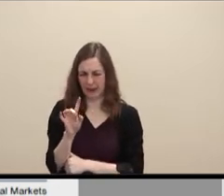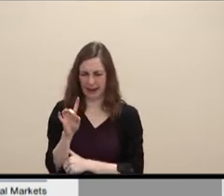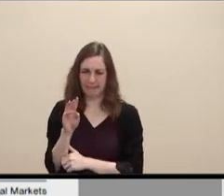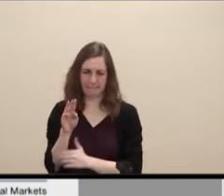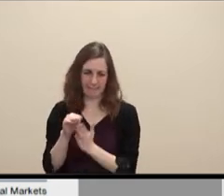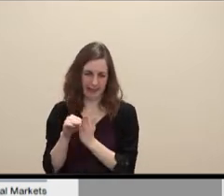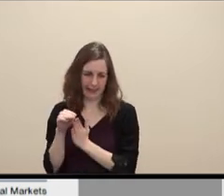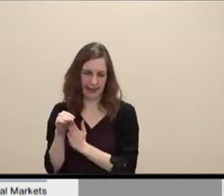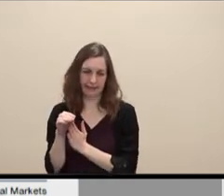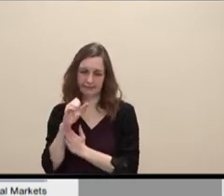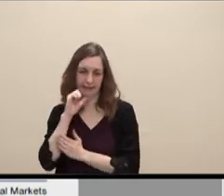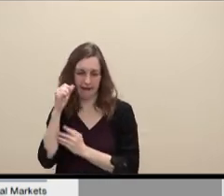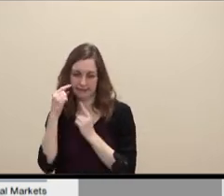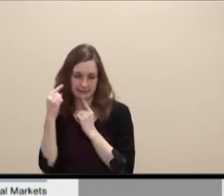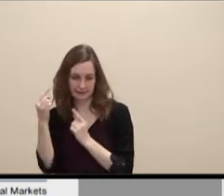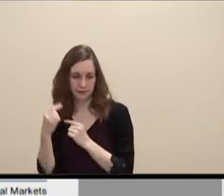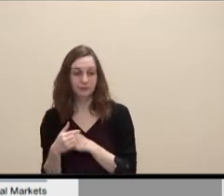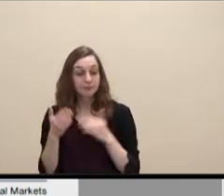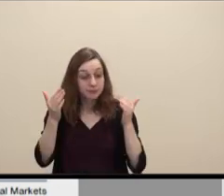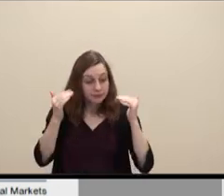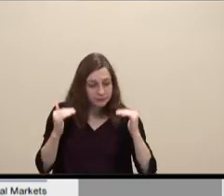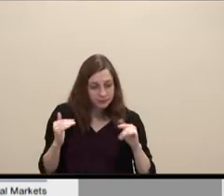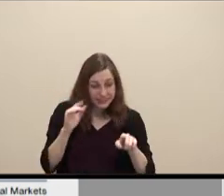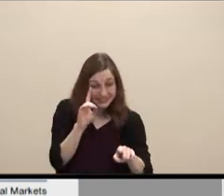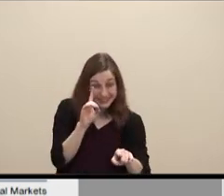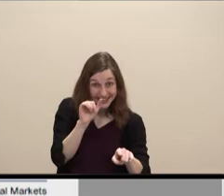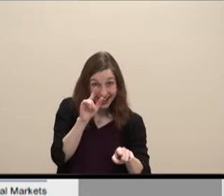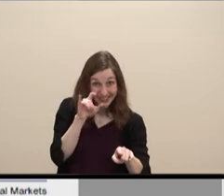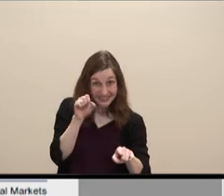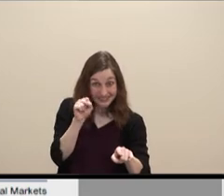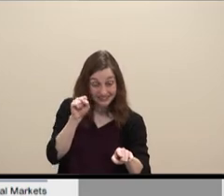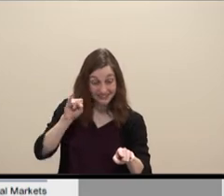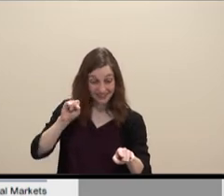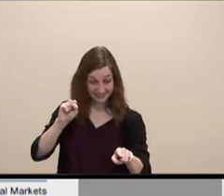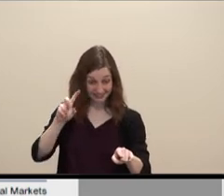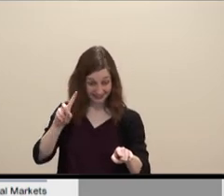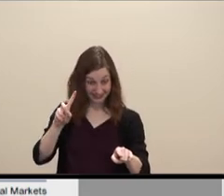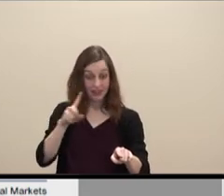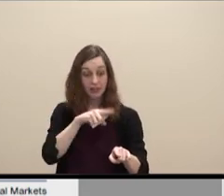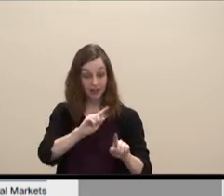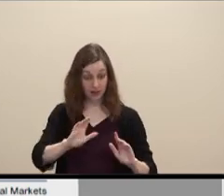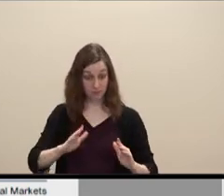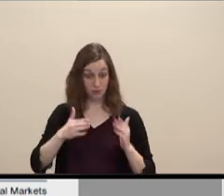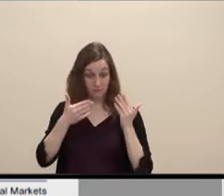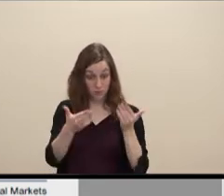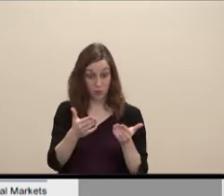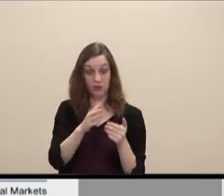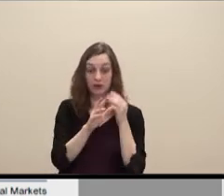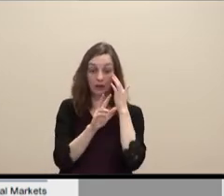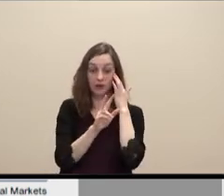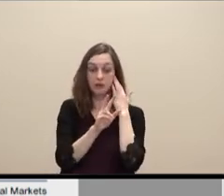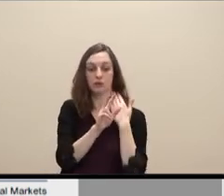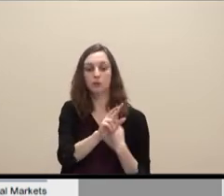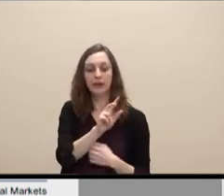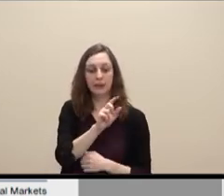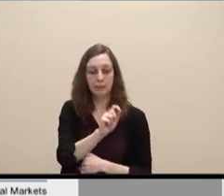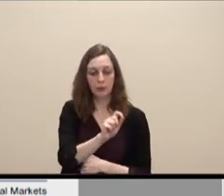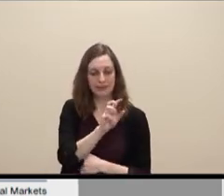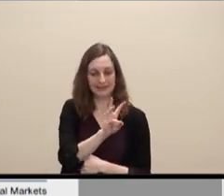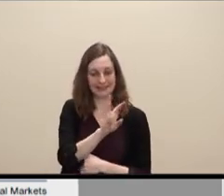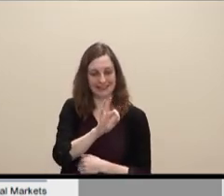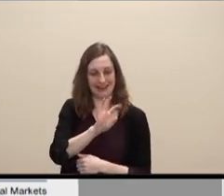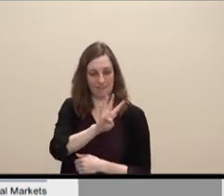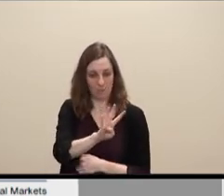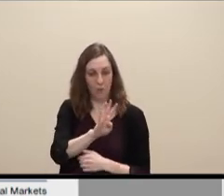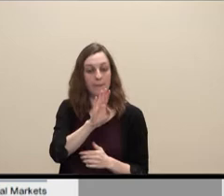Look at Dallas ISD. Dallas ISD put forth $3.694 billion to its voters. Of that, a little